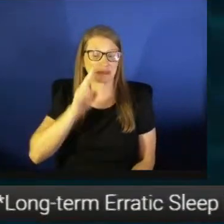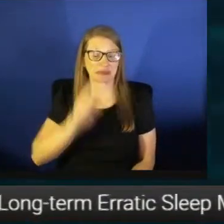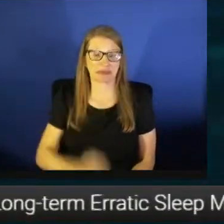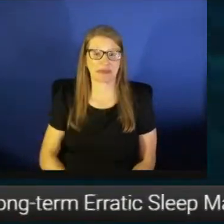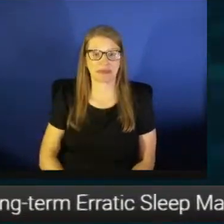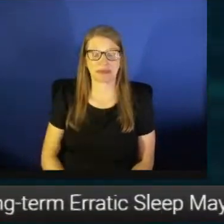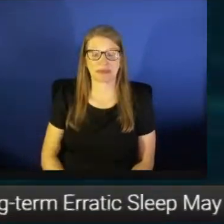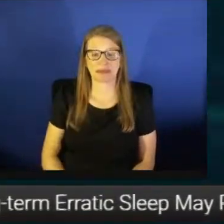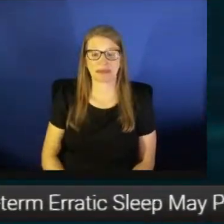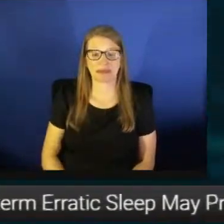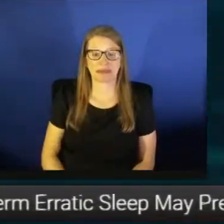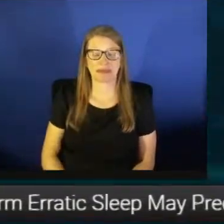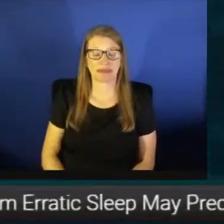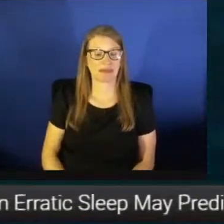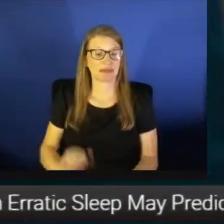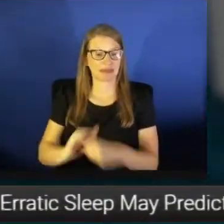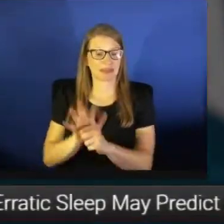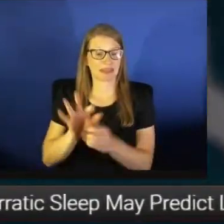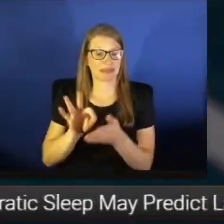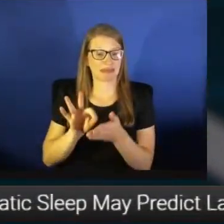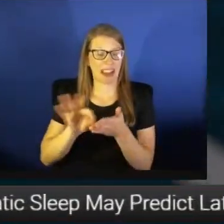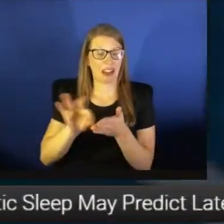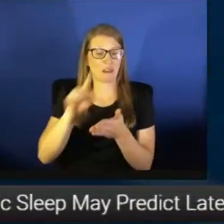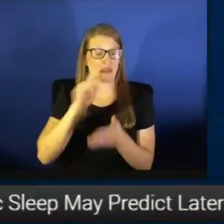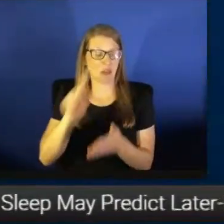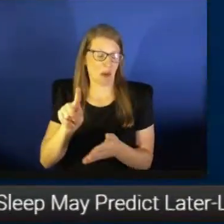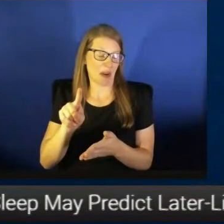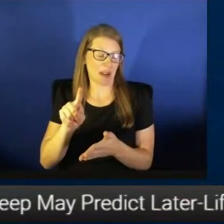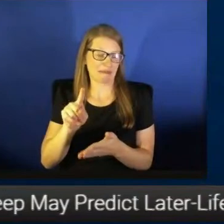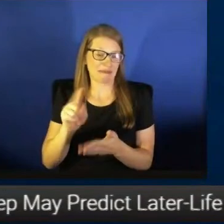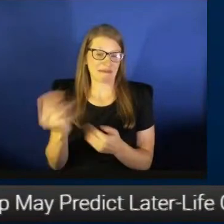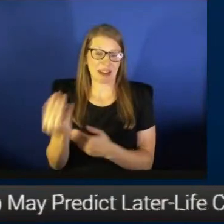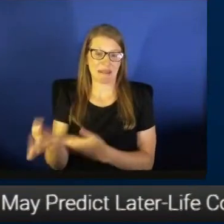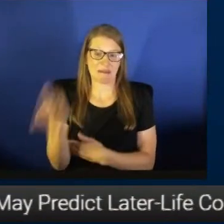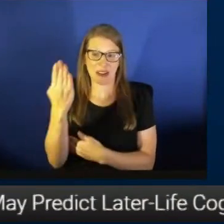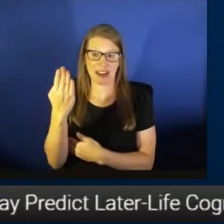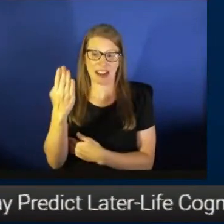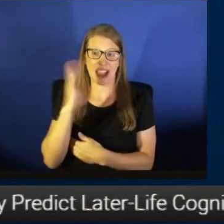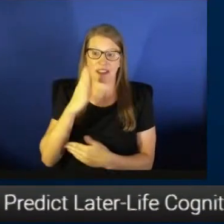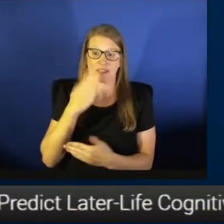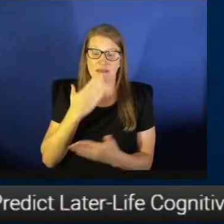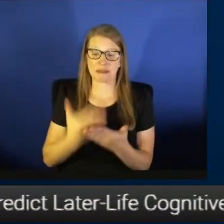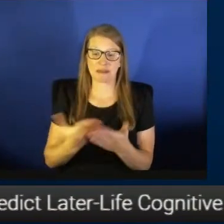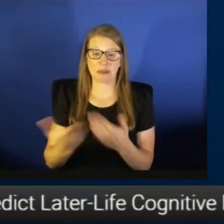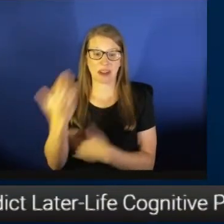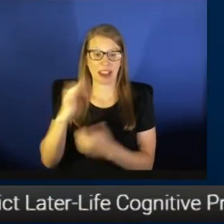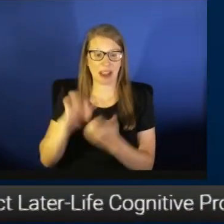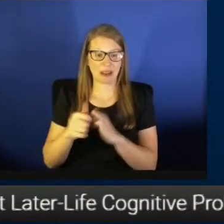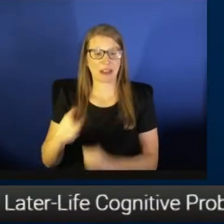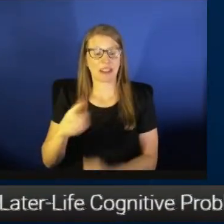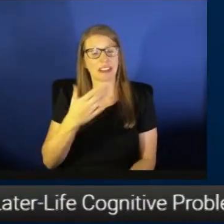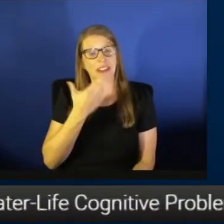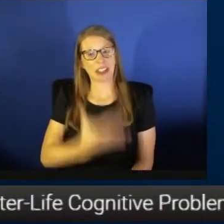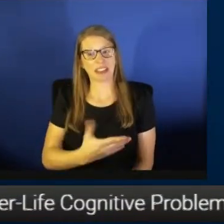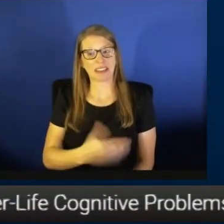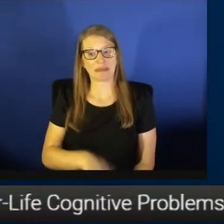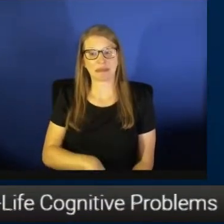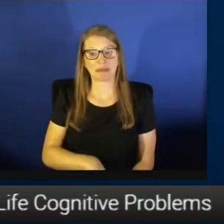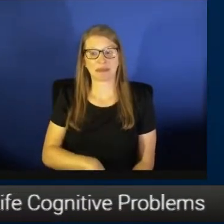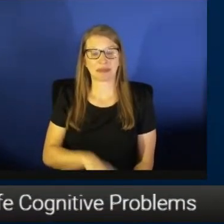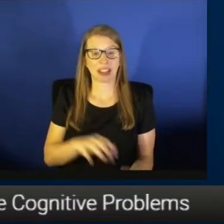our COVID count on this Monday morning. Good morning to you. How are you? Hi, doing really well. Good. How's it going